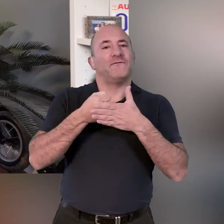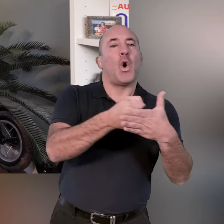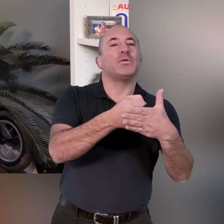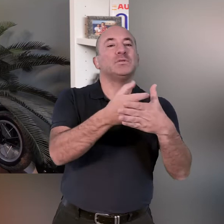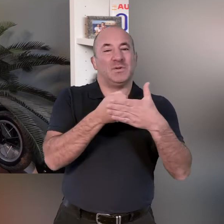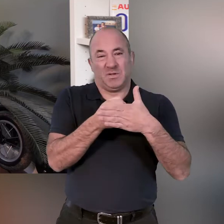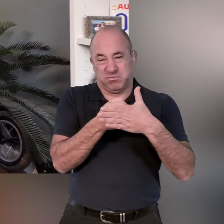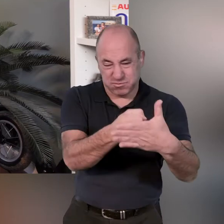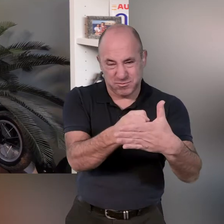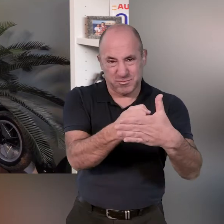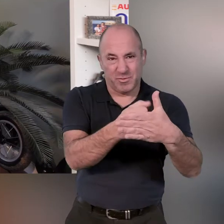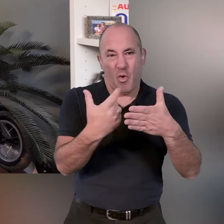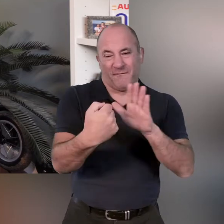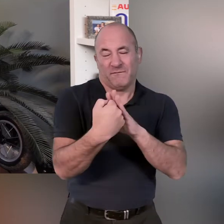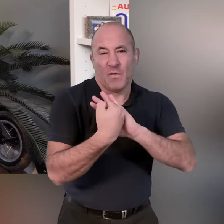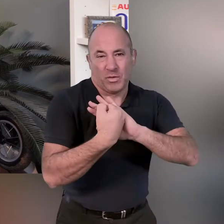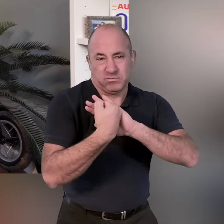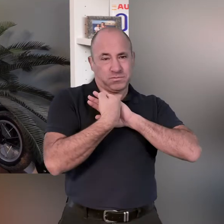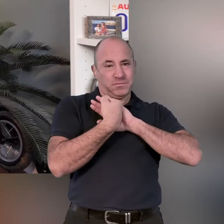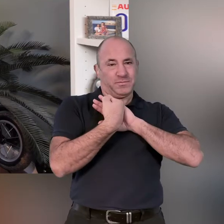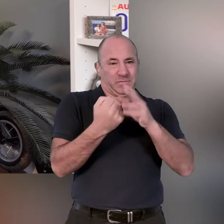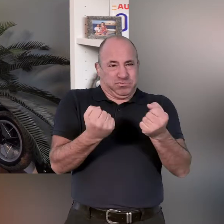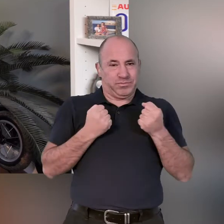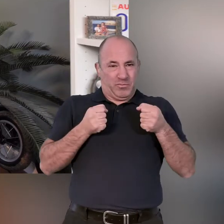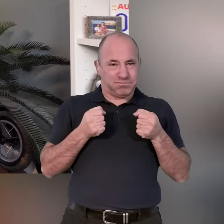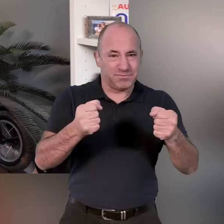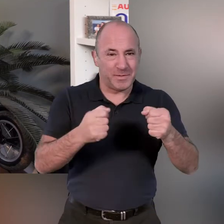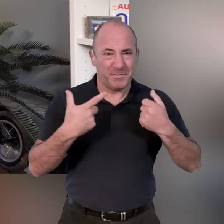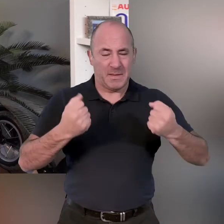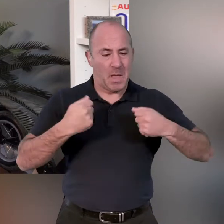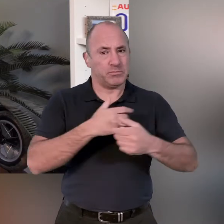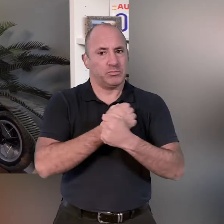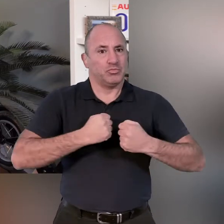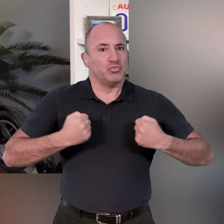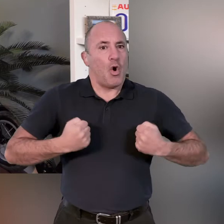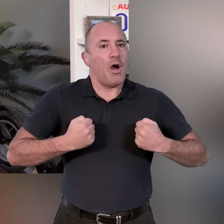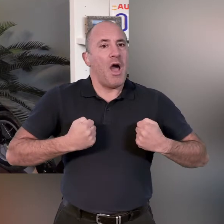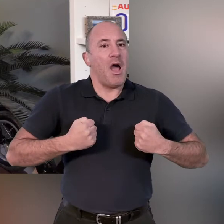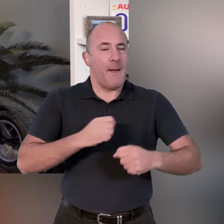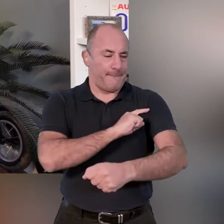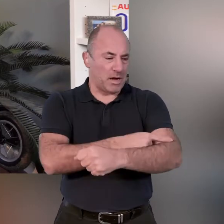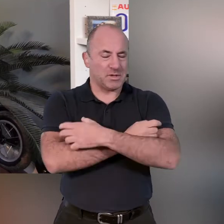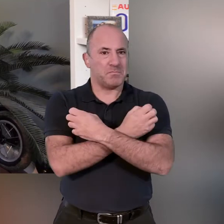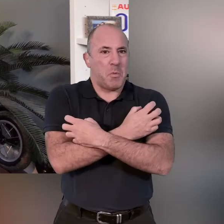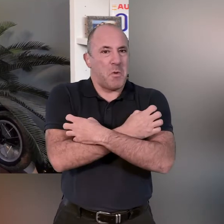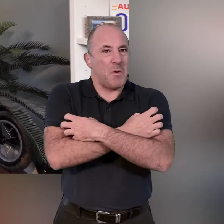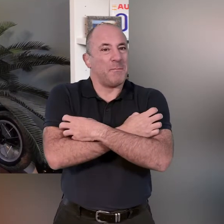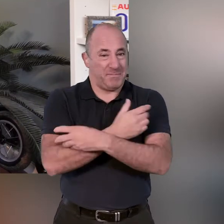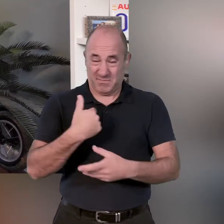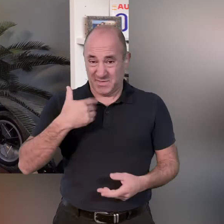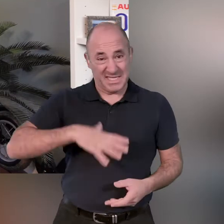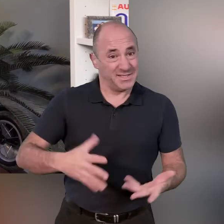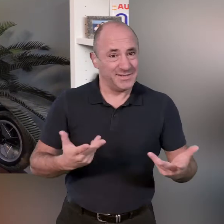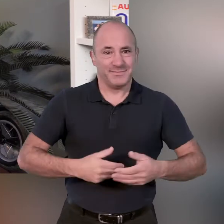a force away or pulling it towards you. And that builds us up to be nice and strong, builds our muscles stronger, and that's exactly what we want